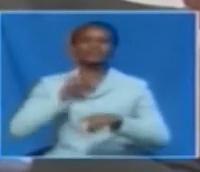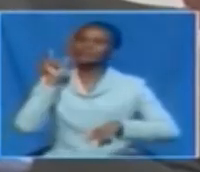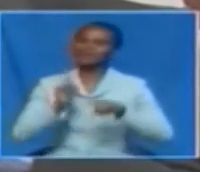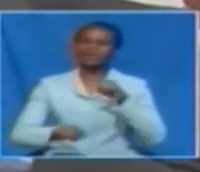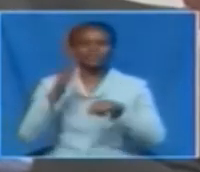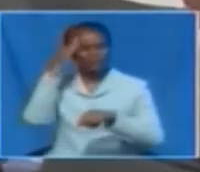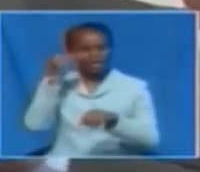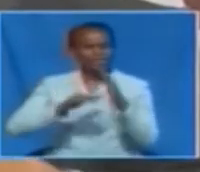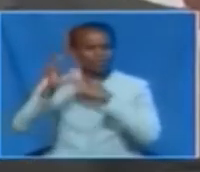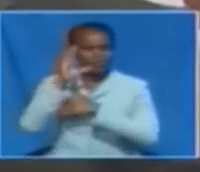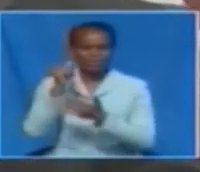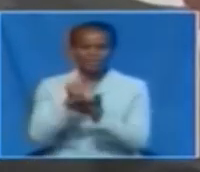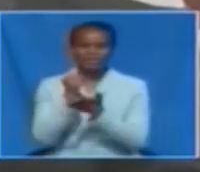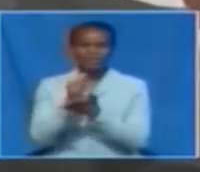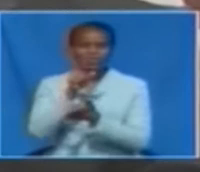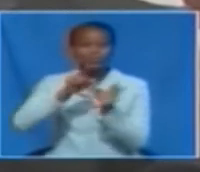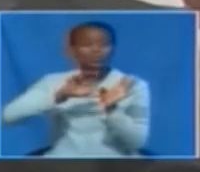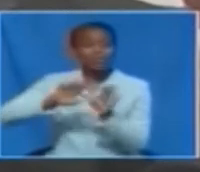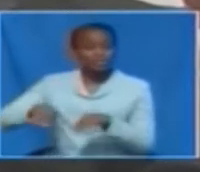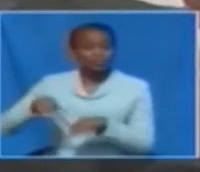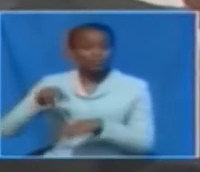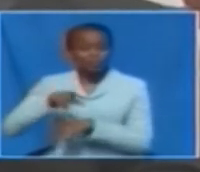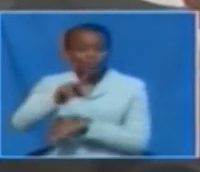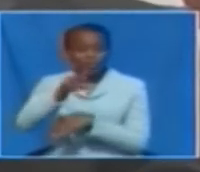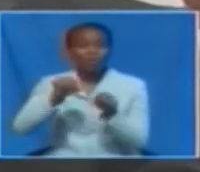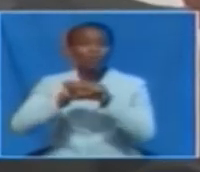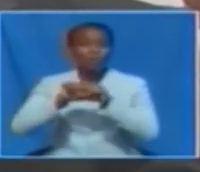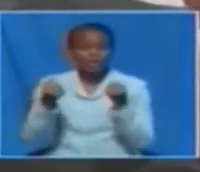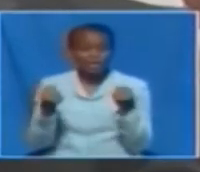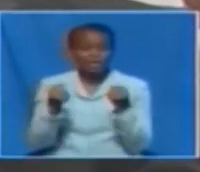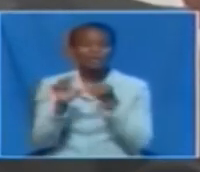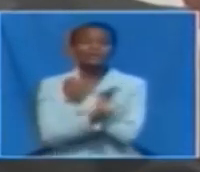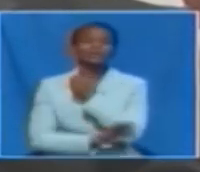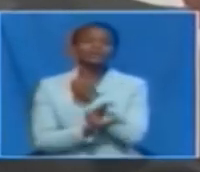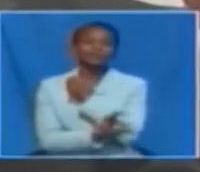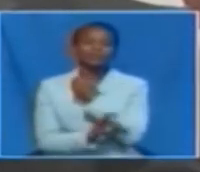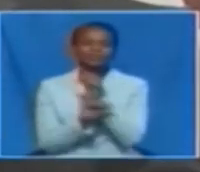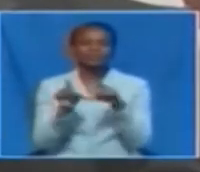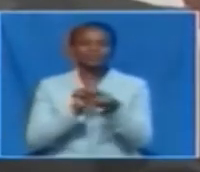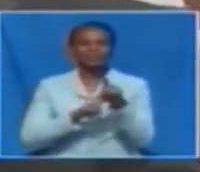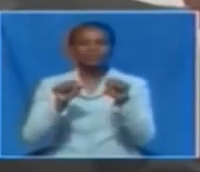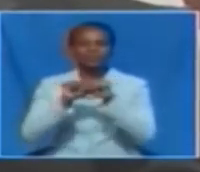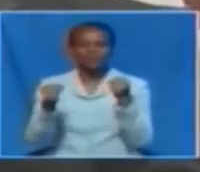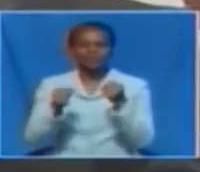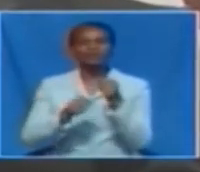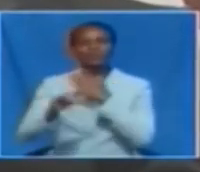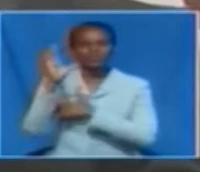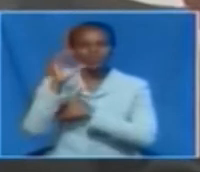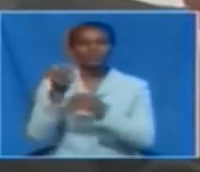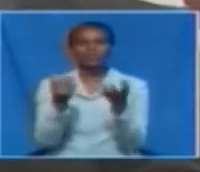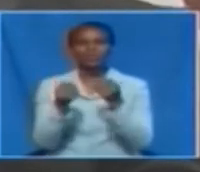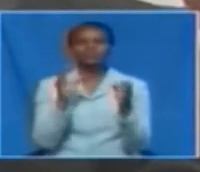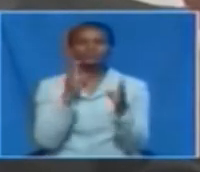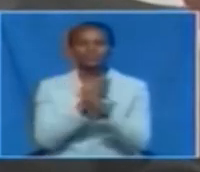built me. You walk away, you break the destiny for your country, you break the destiny for what God wants to do in the